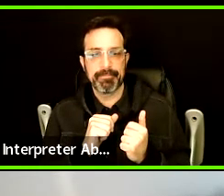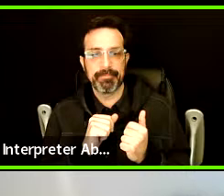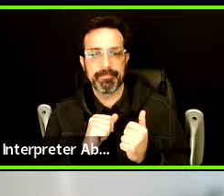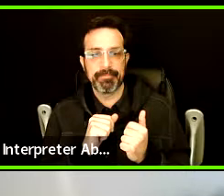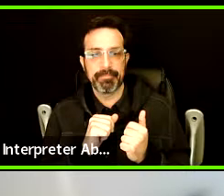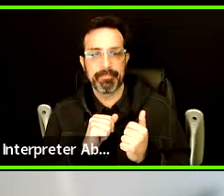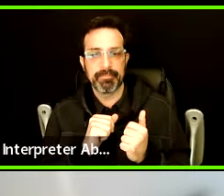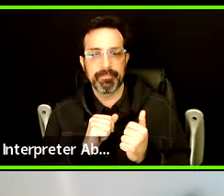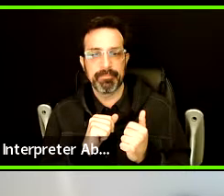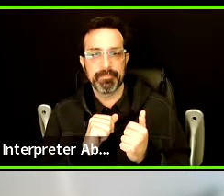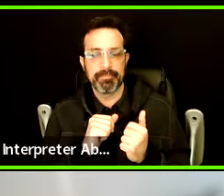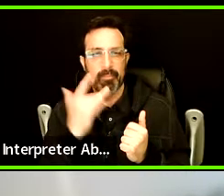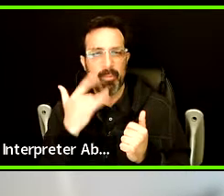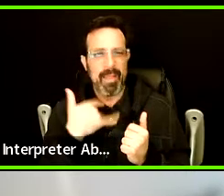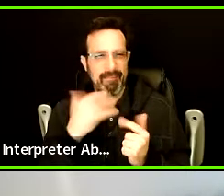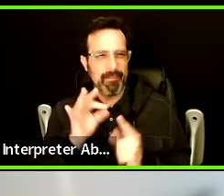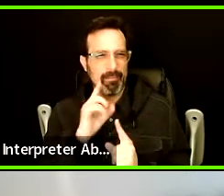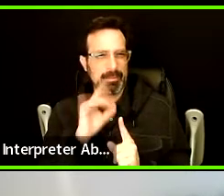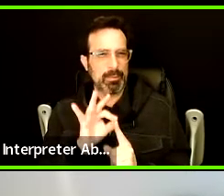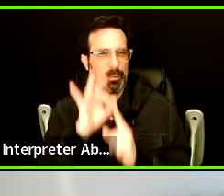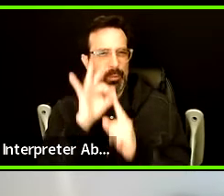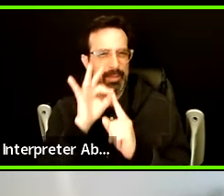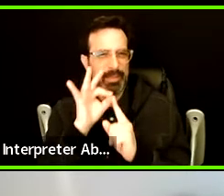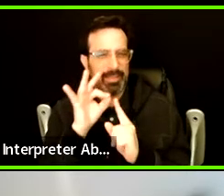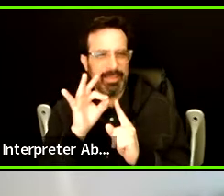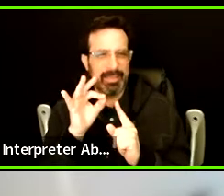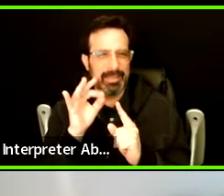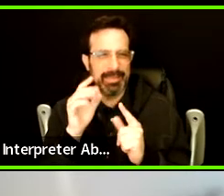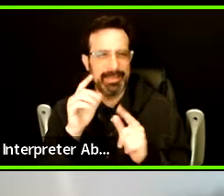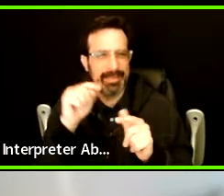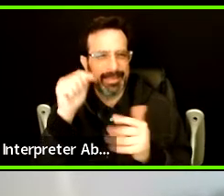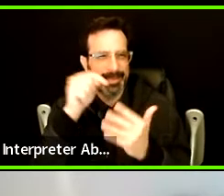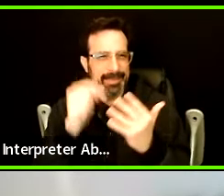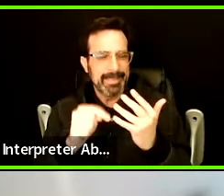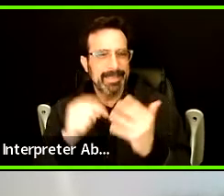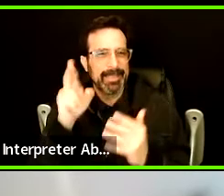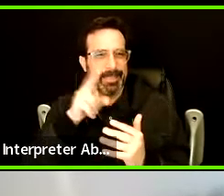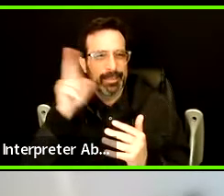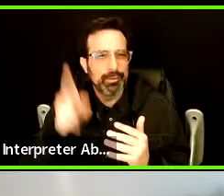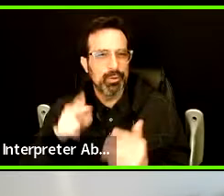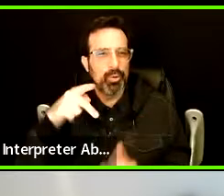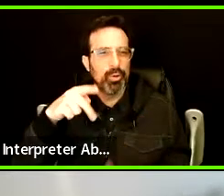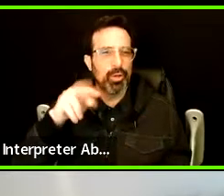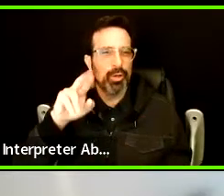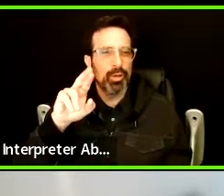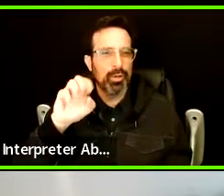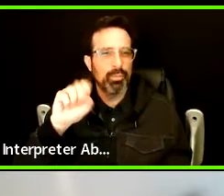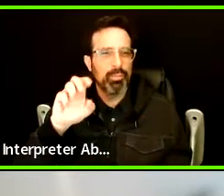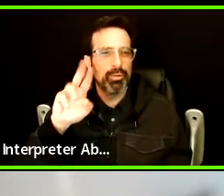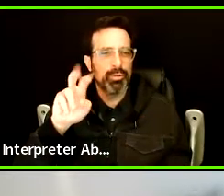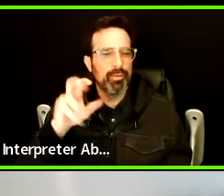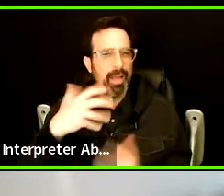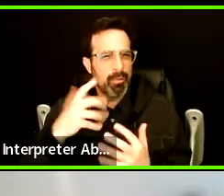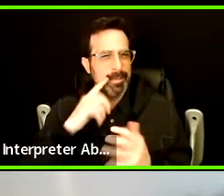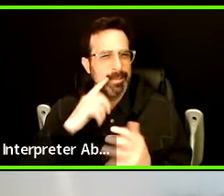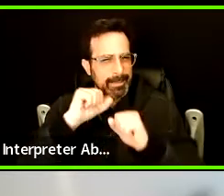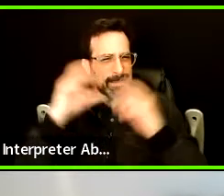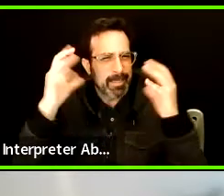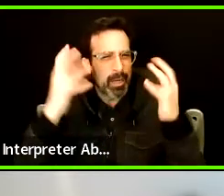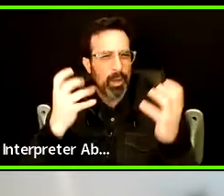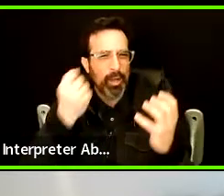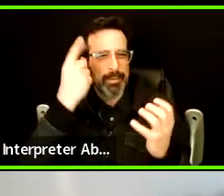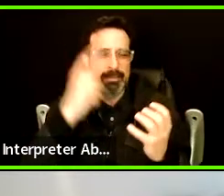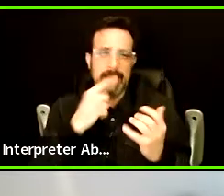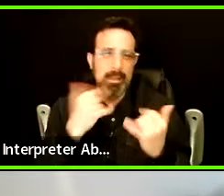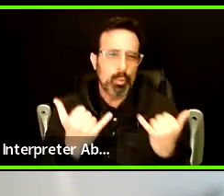Just because we have such a unique collection of ingredients on the historic reserve, it would be great to understand, if not today,